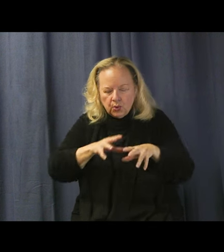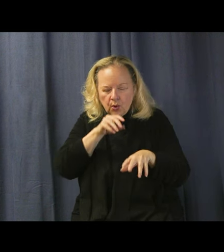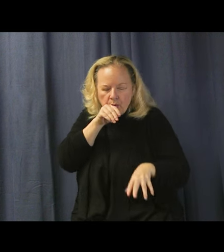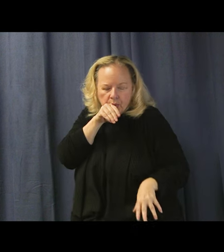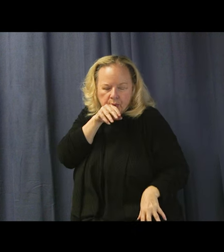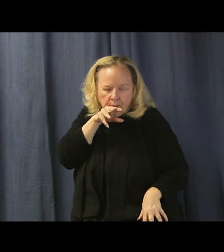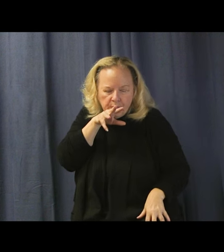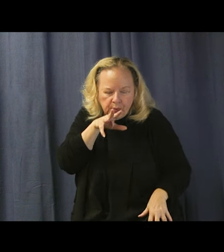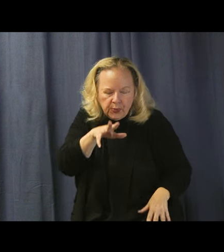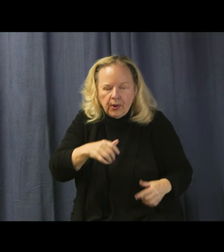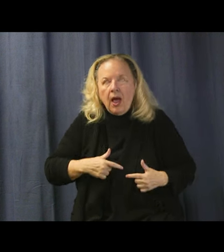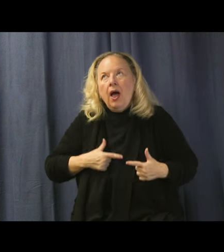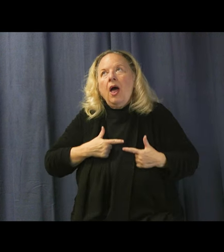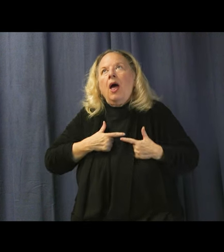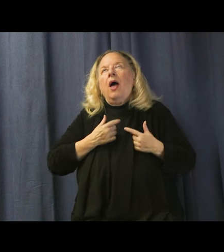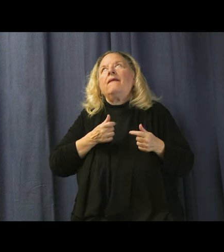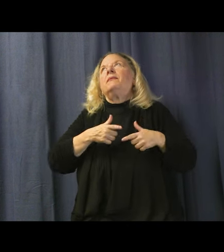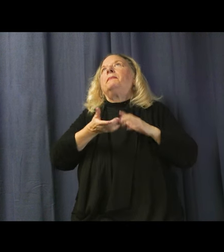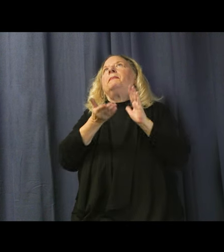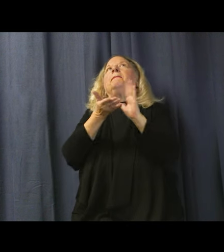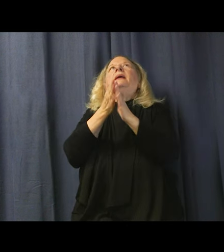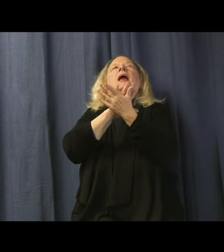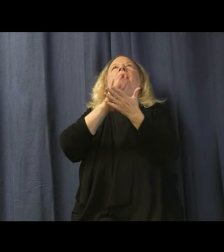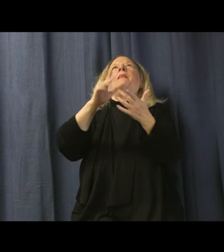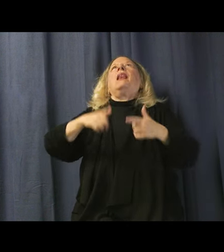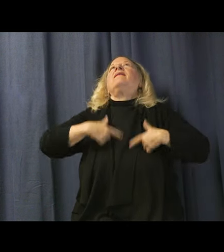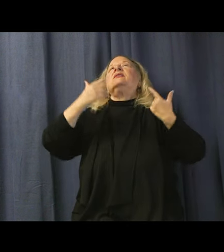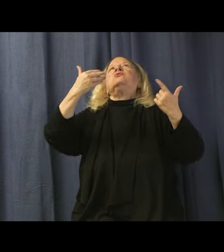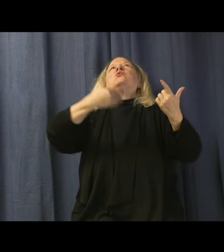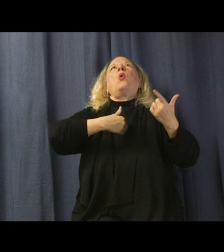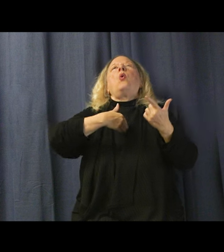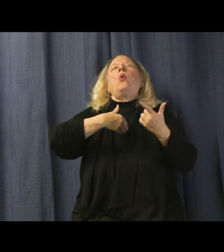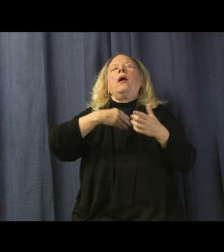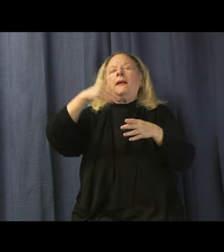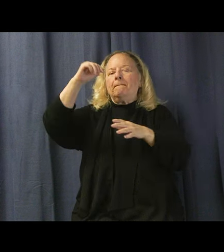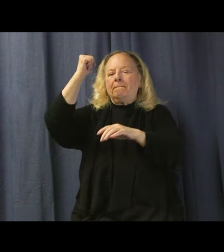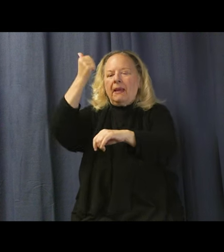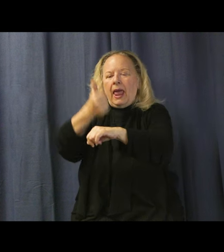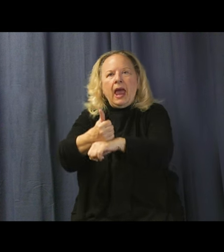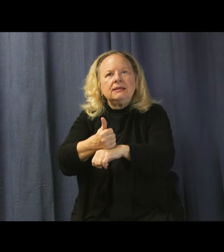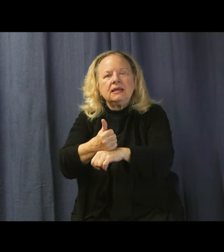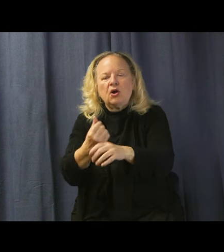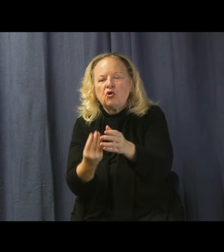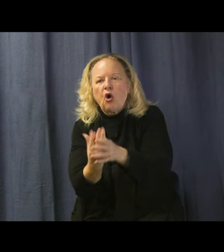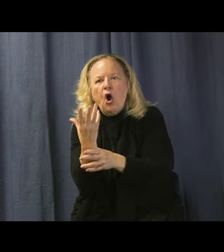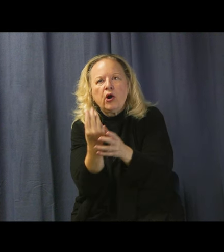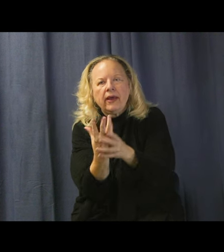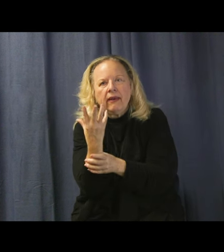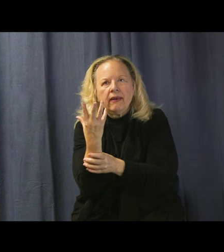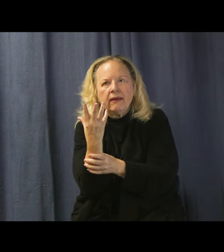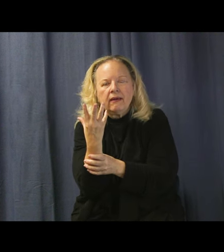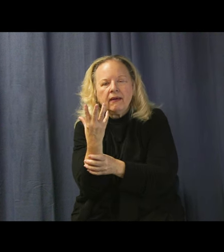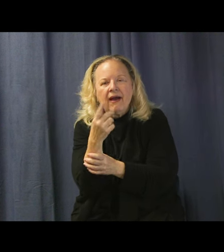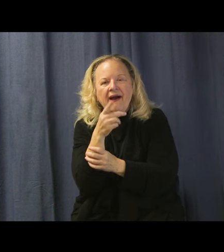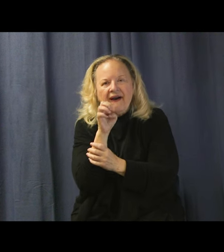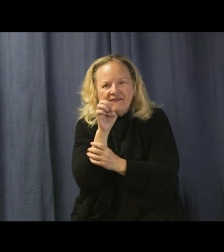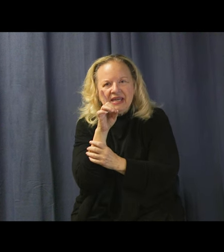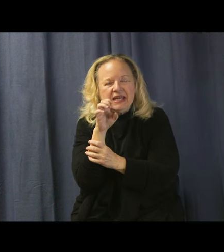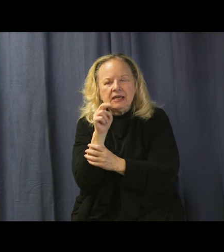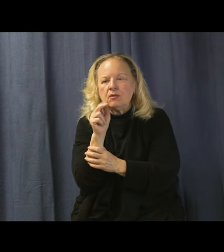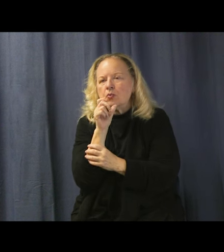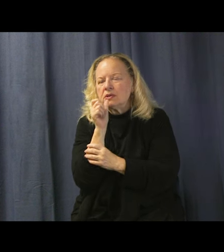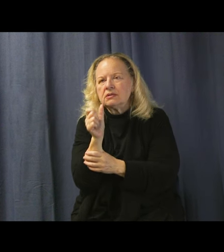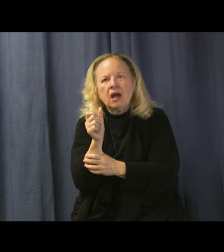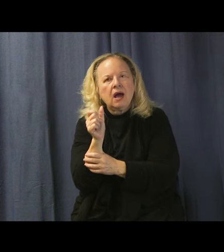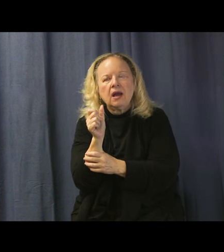the breath of life, and man became a living soul, and the Lord God planted a garden. Do you know what that means? The Garden of Eden was not part